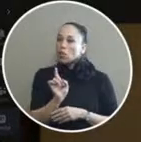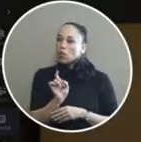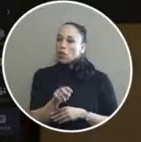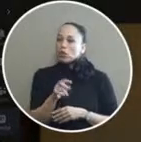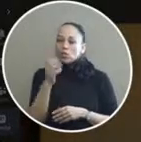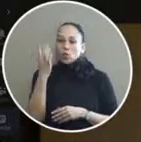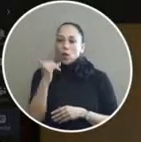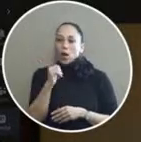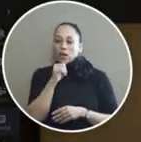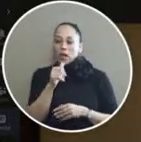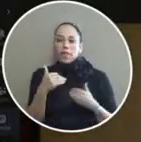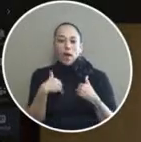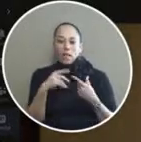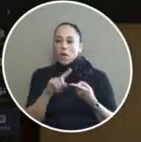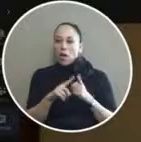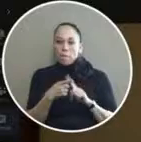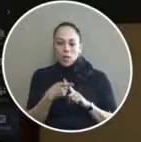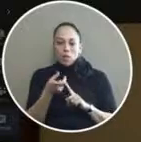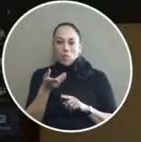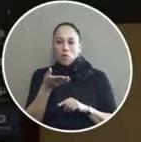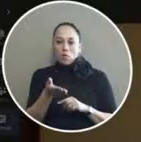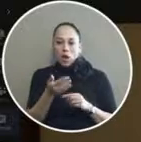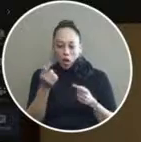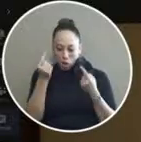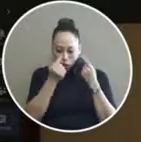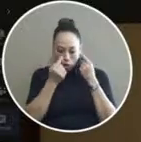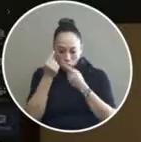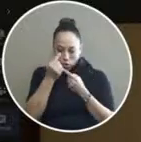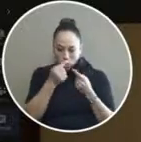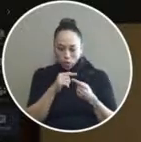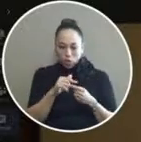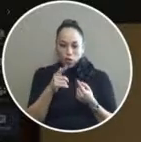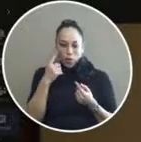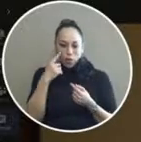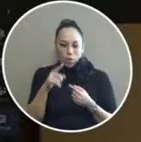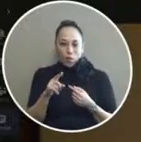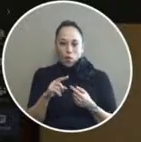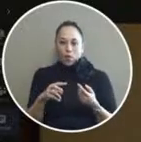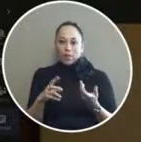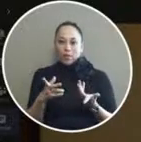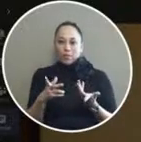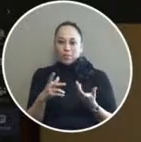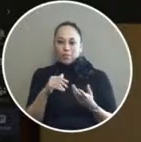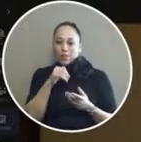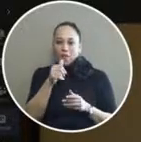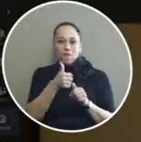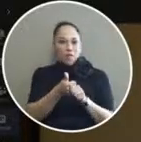why not having folks there would not be considered a deterrence to violation.